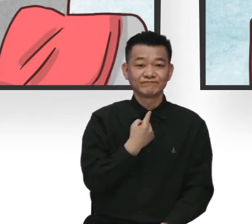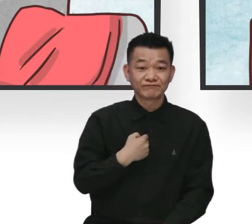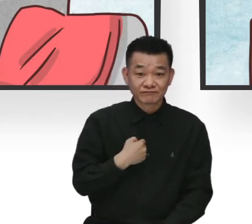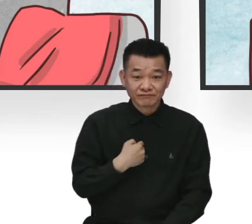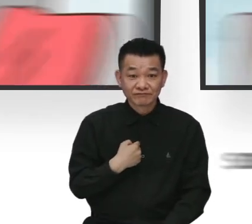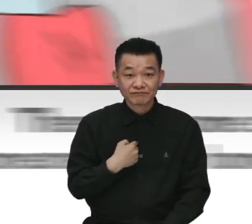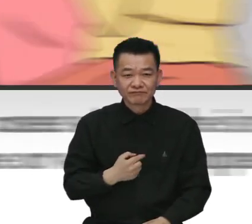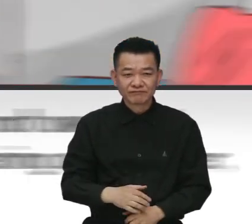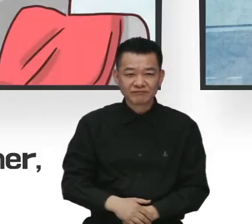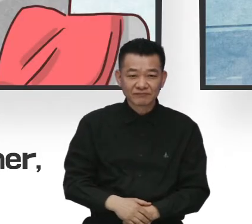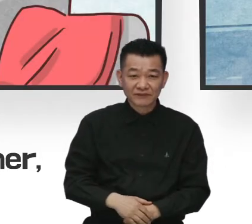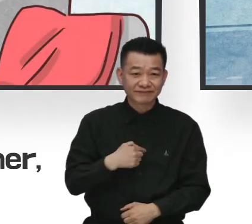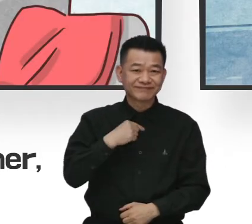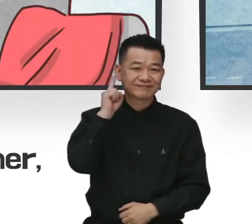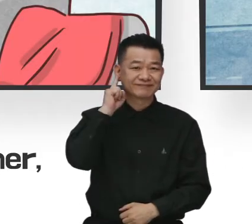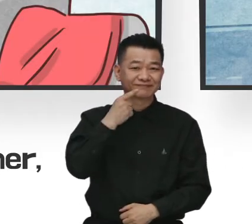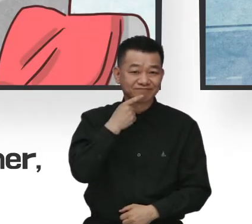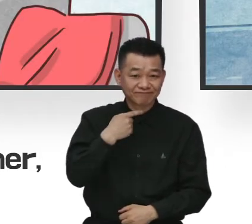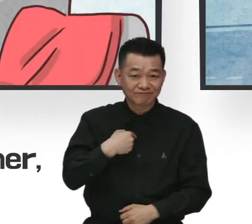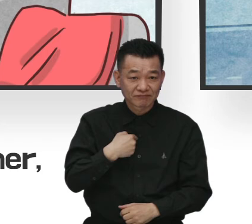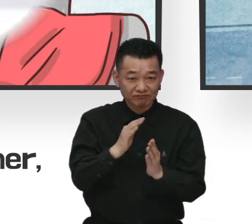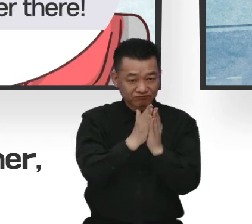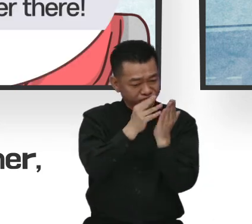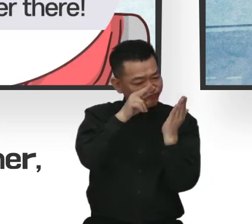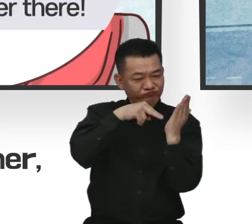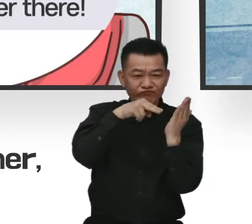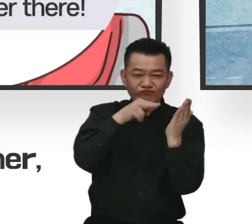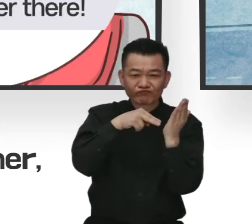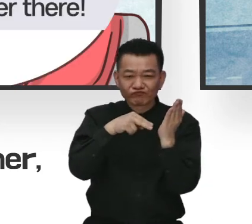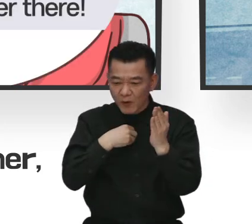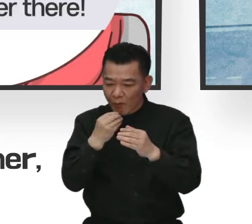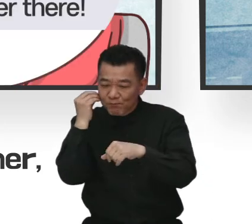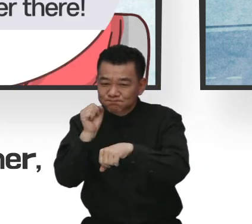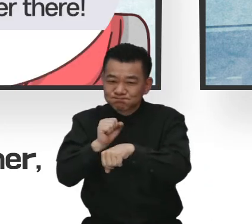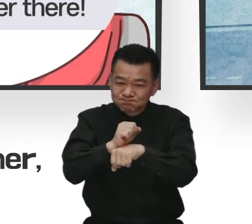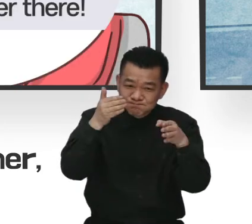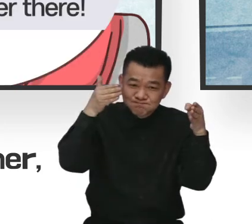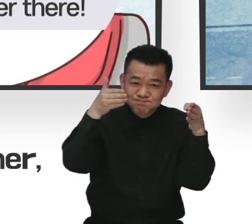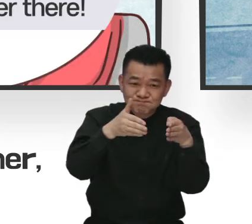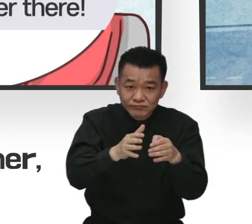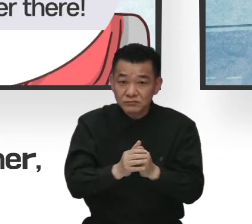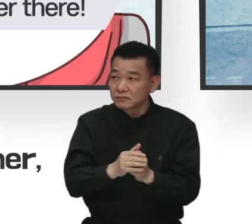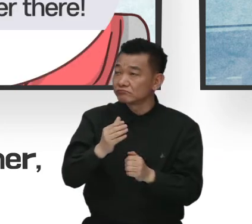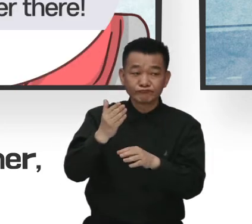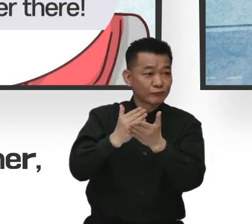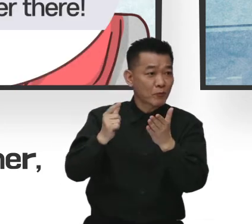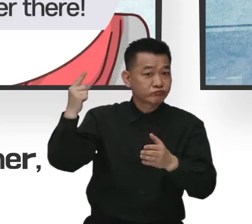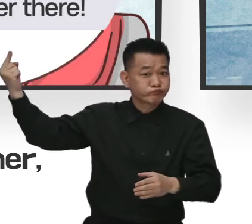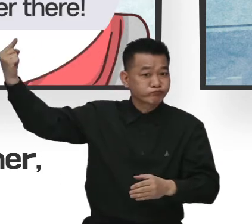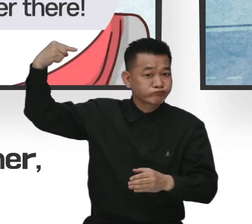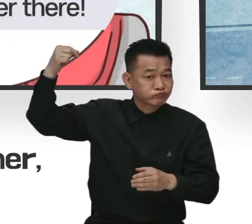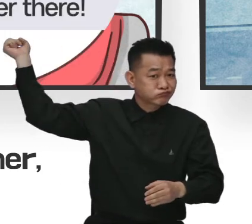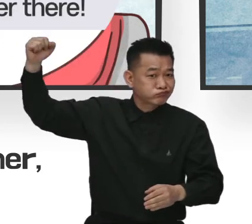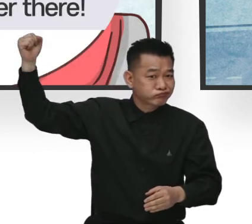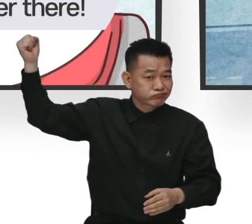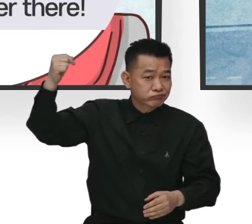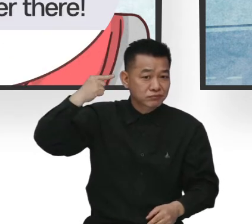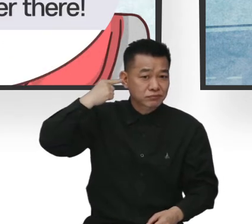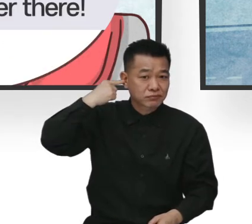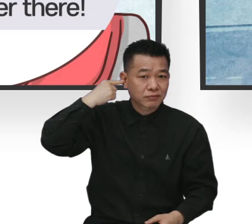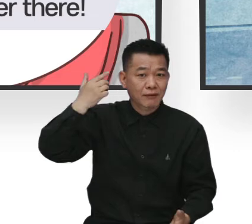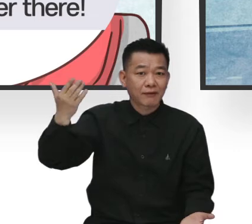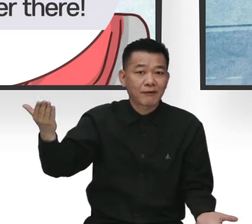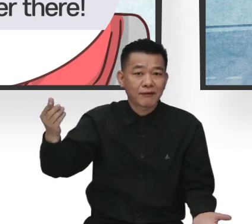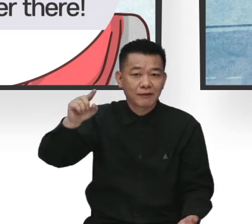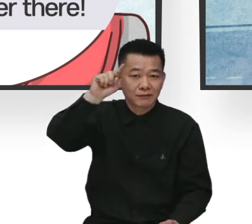work. There are some cases when she is not aware of someone coming home or what is happening around her while she